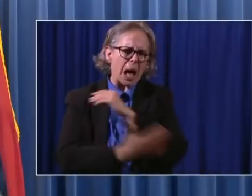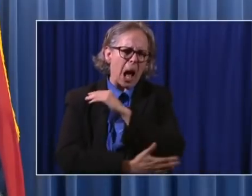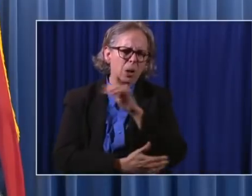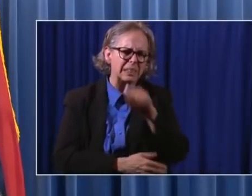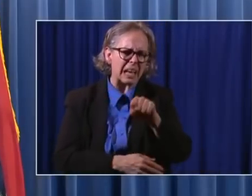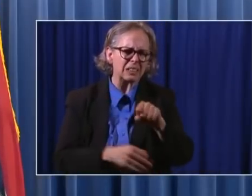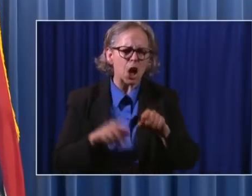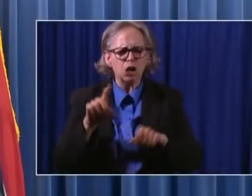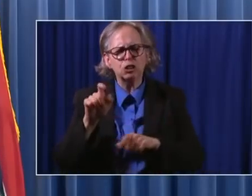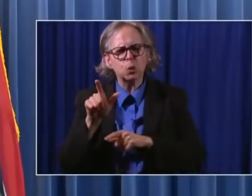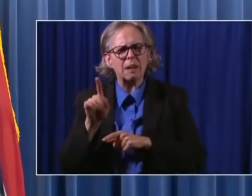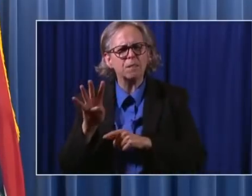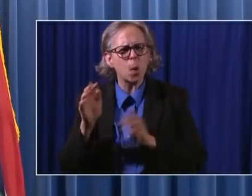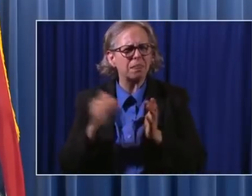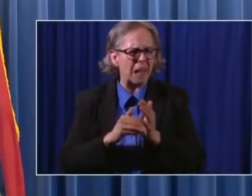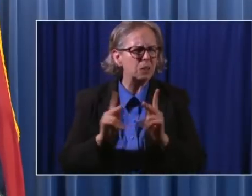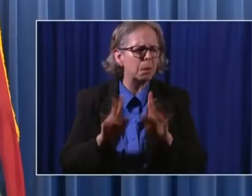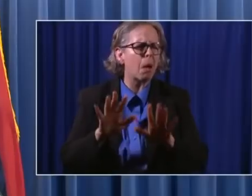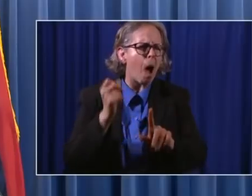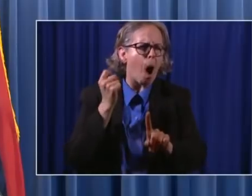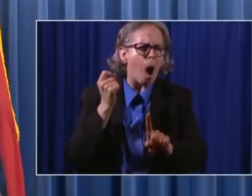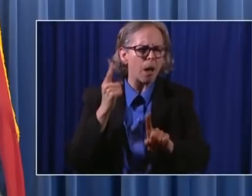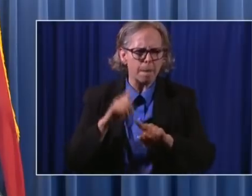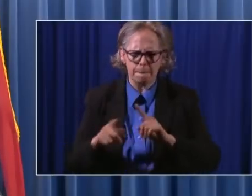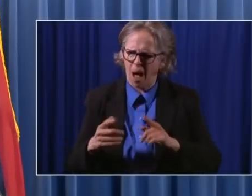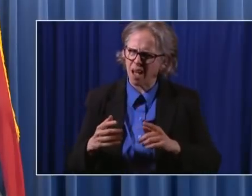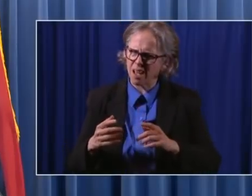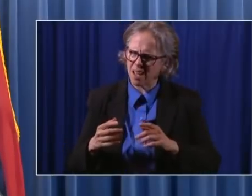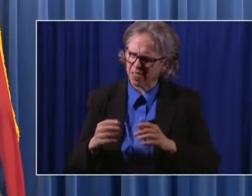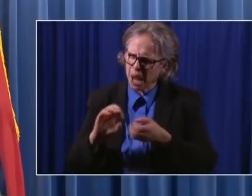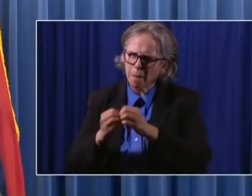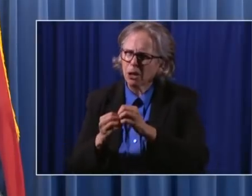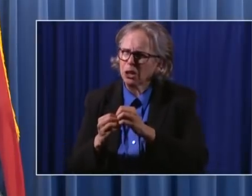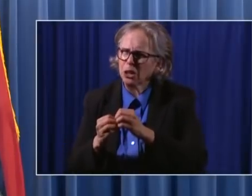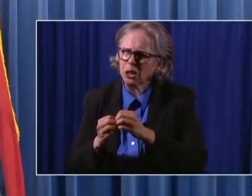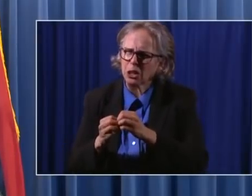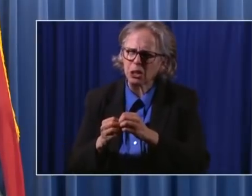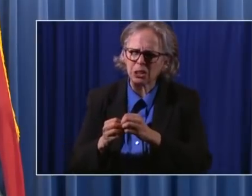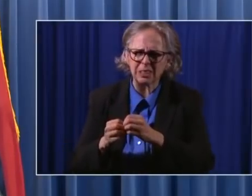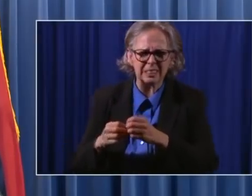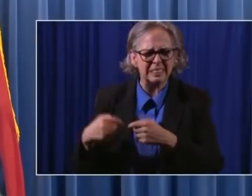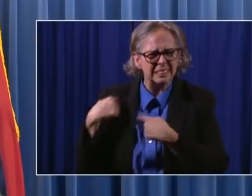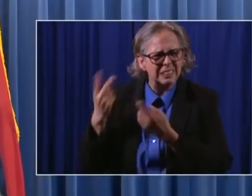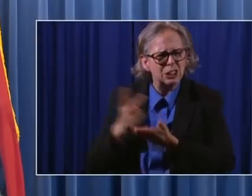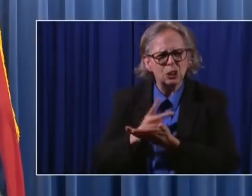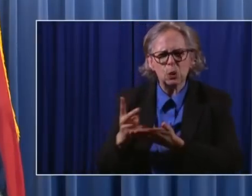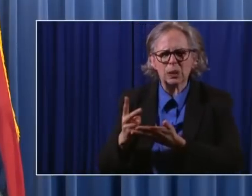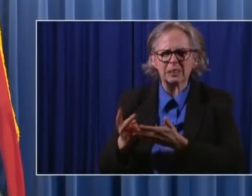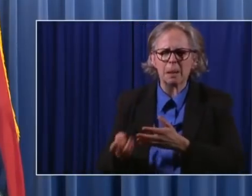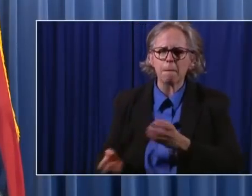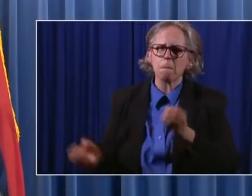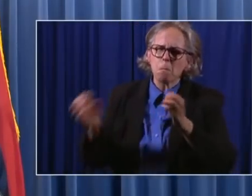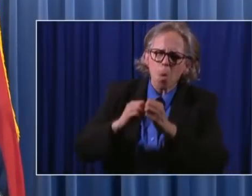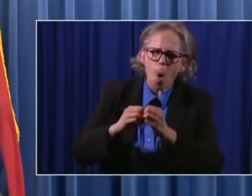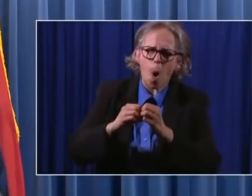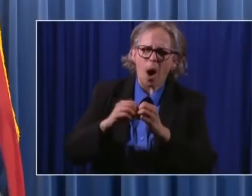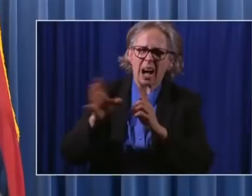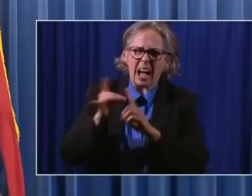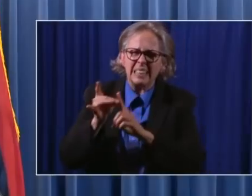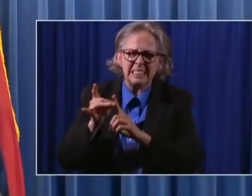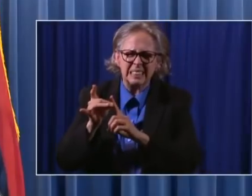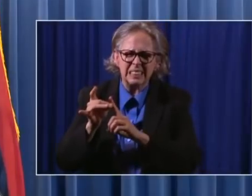more cases over the last 2 weeks than the entire nation of Jamaica, population 2.9